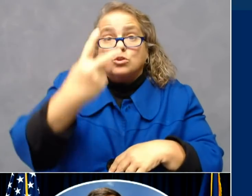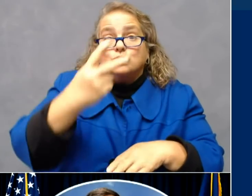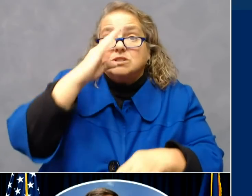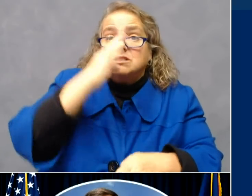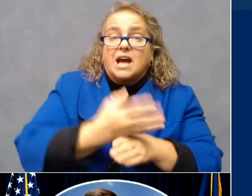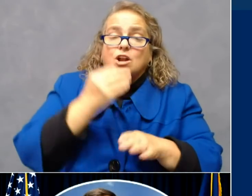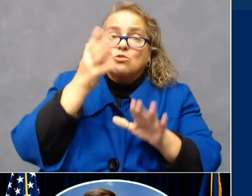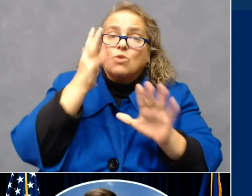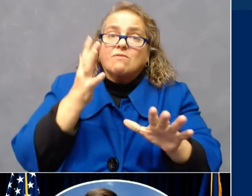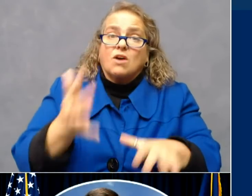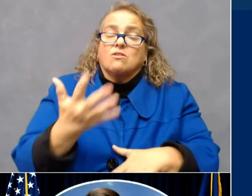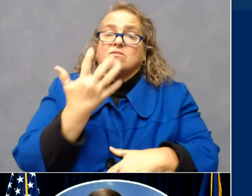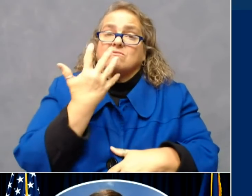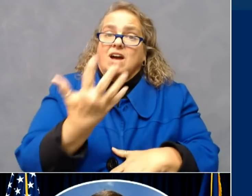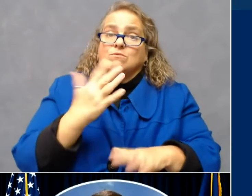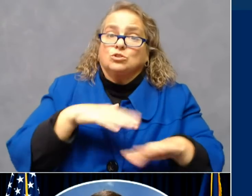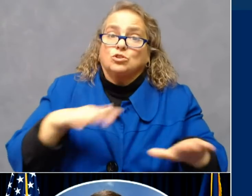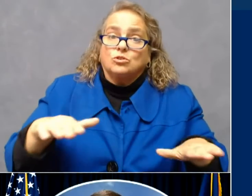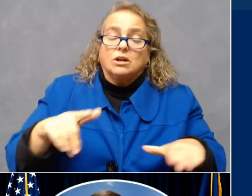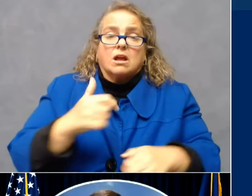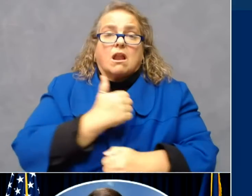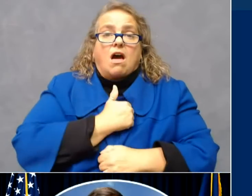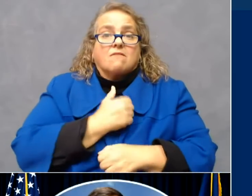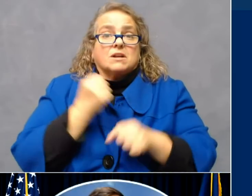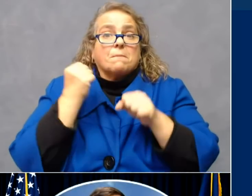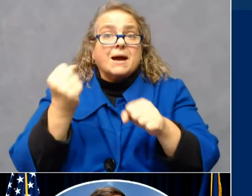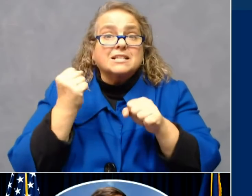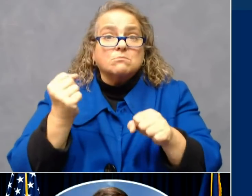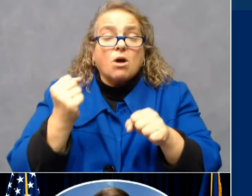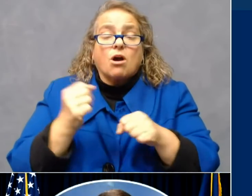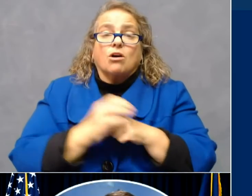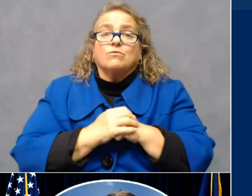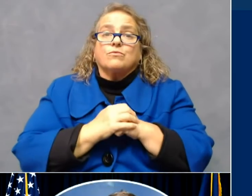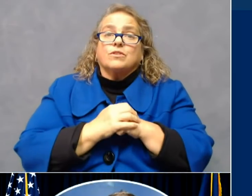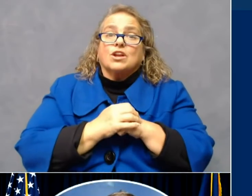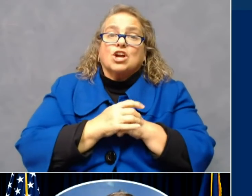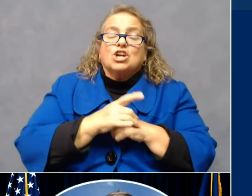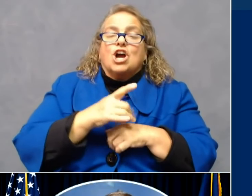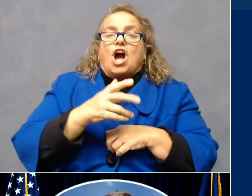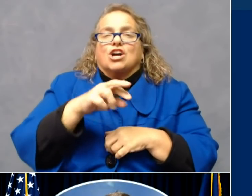passionate fan of baseball, bourbon, cigars, and a good joke.